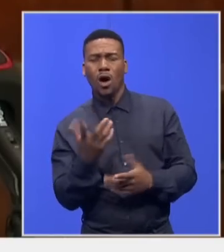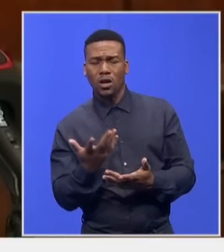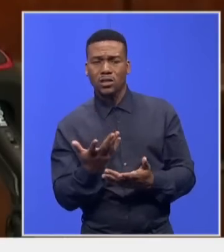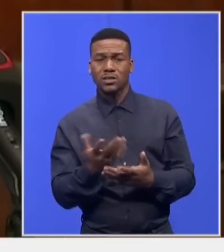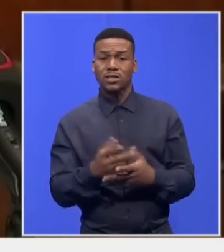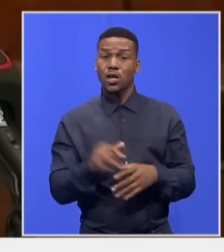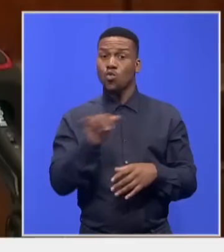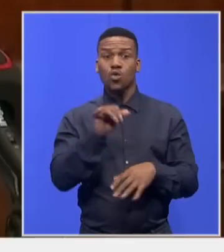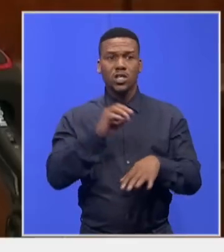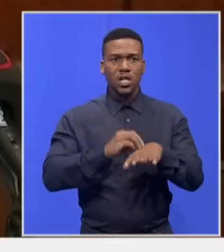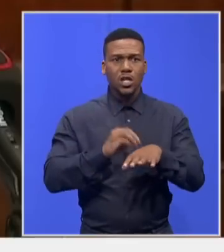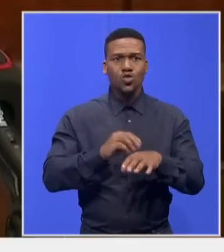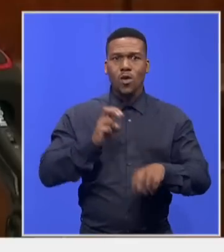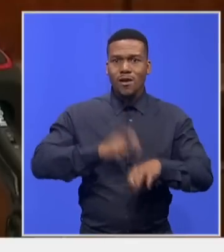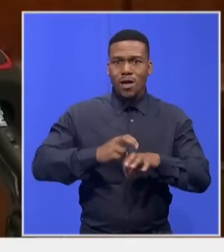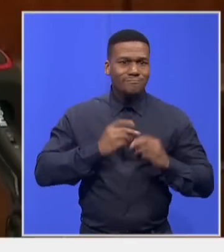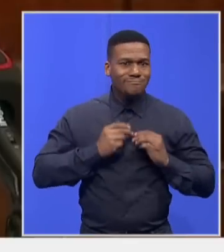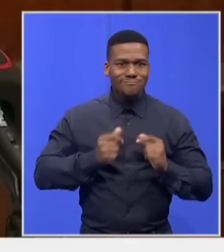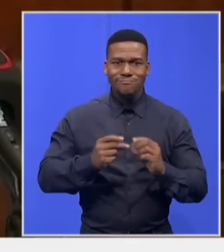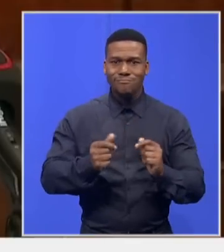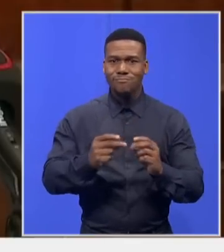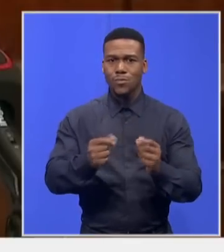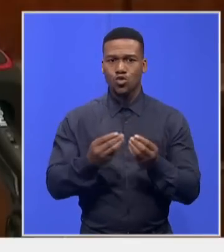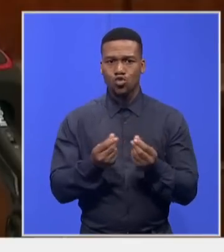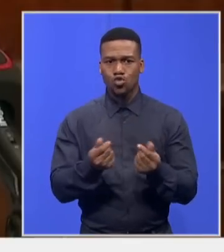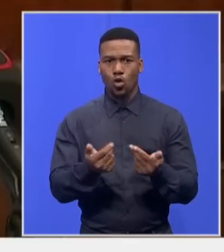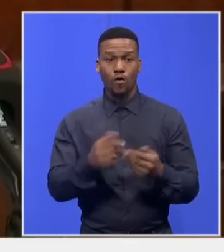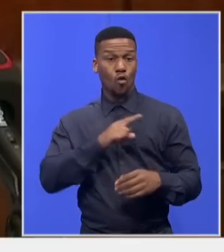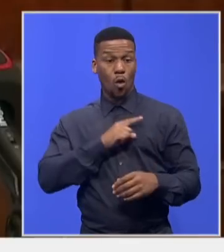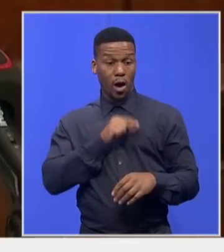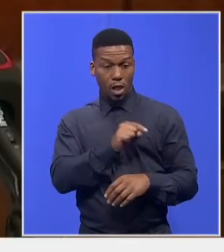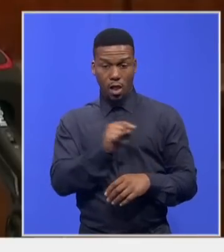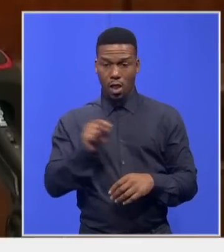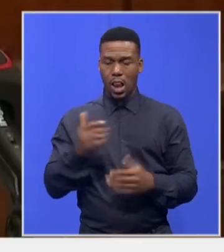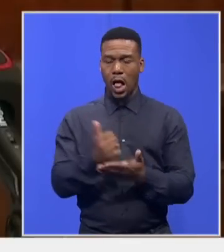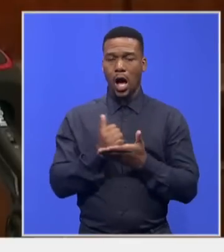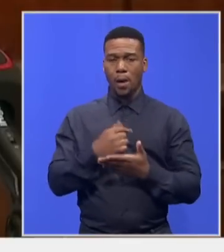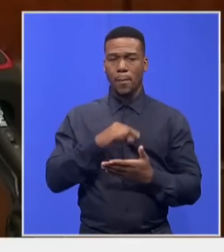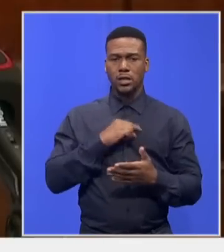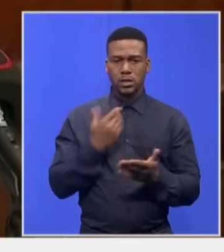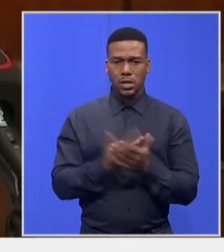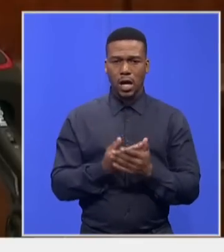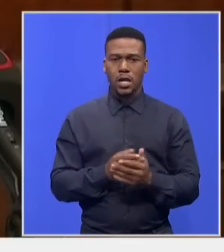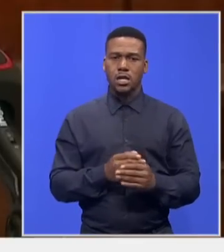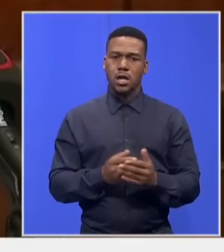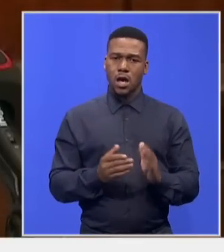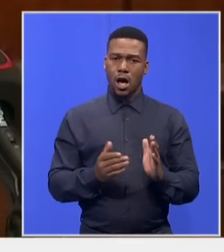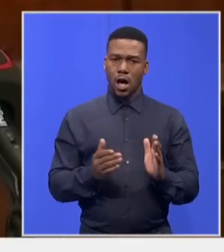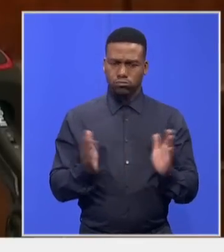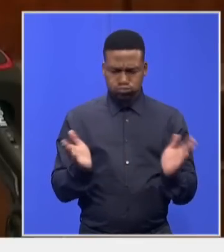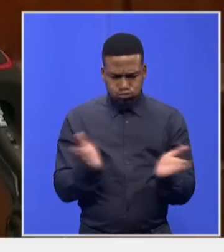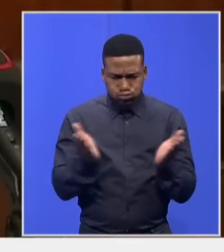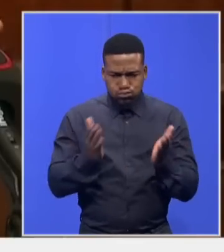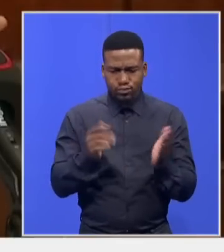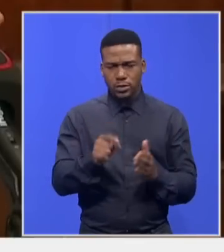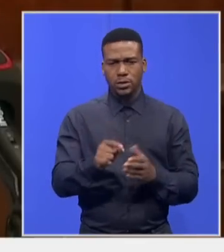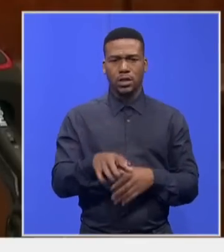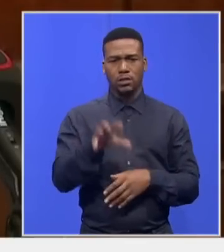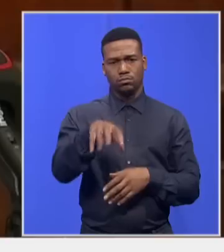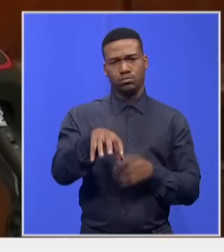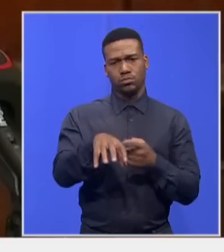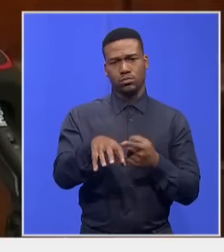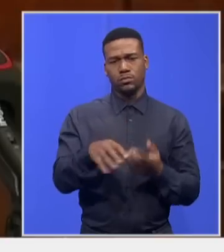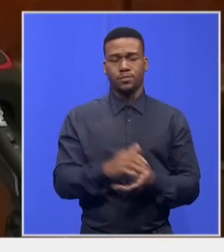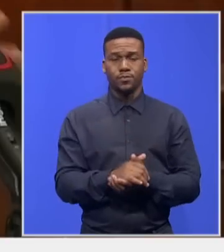urgent attention because they can help us to improve the performance of these units going into the future. And Medupi, as I speak